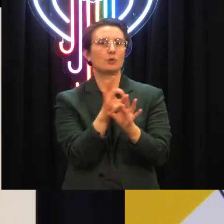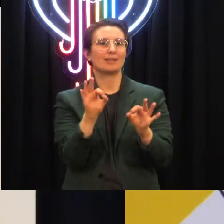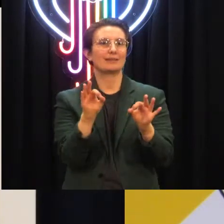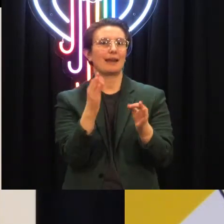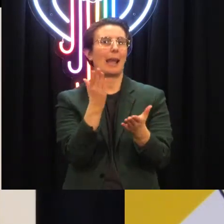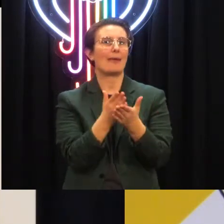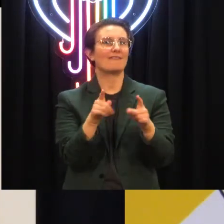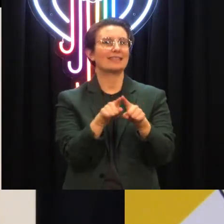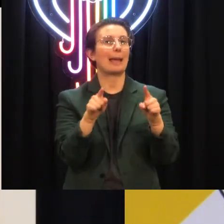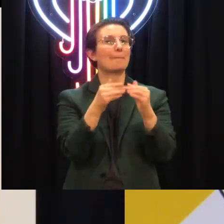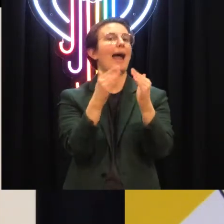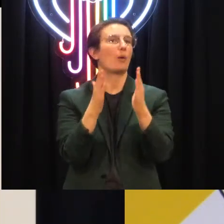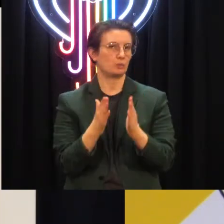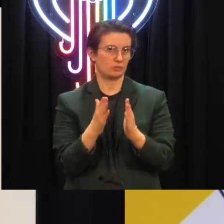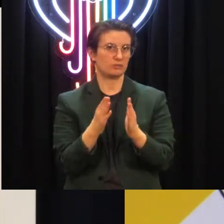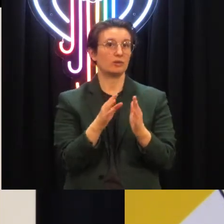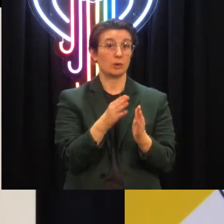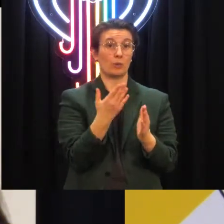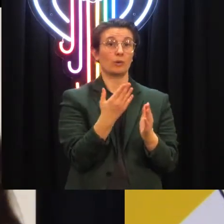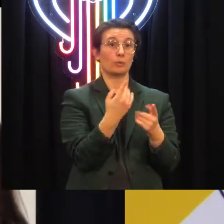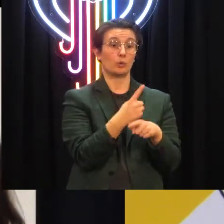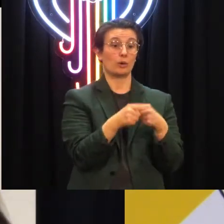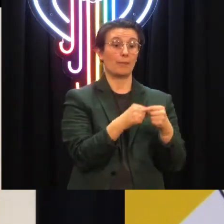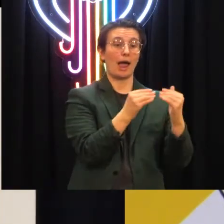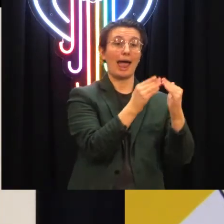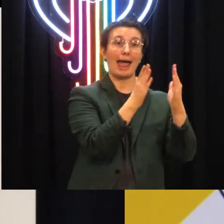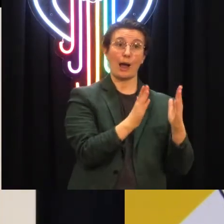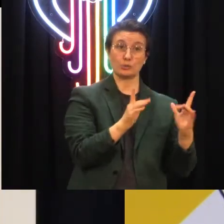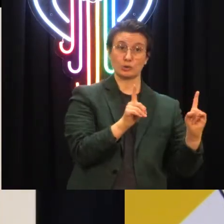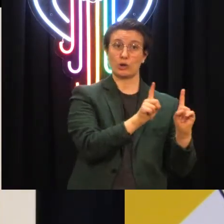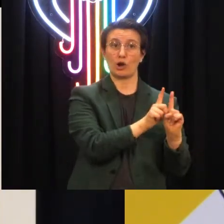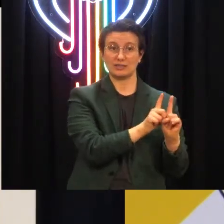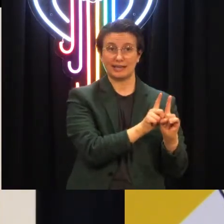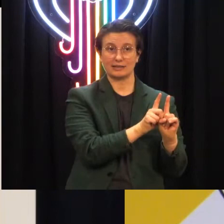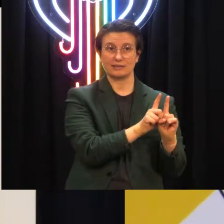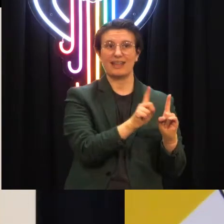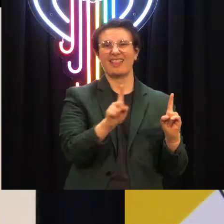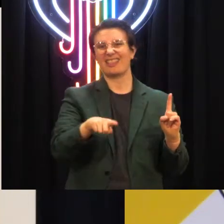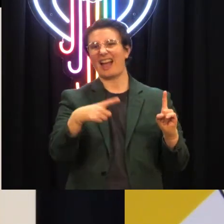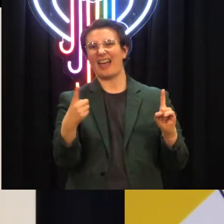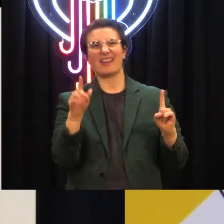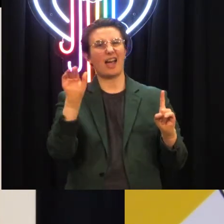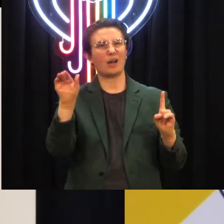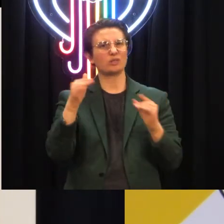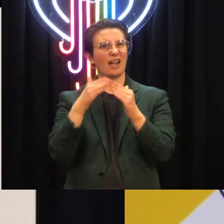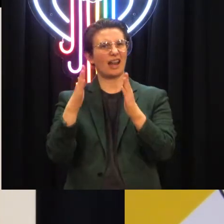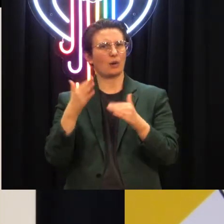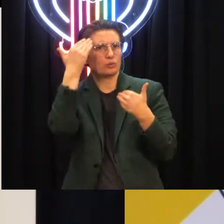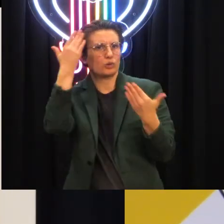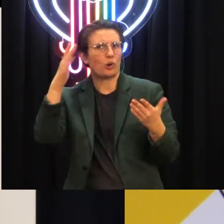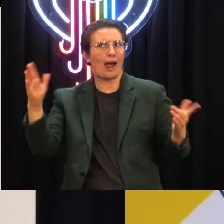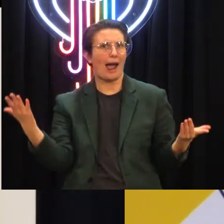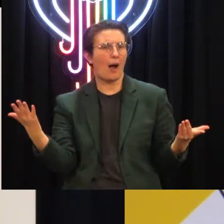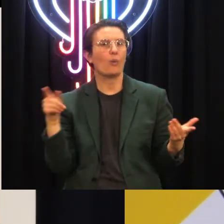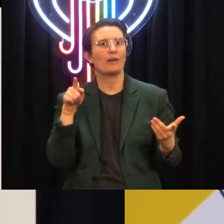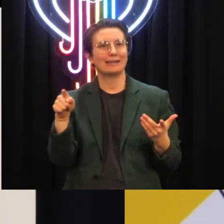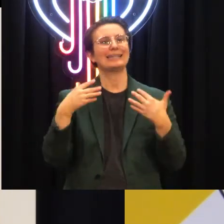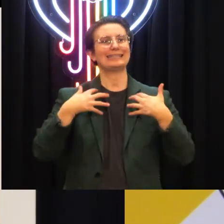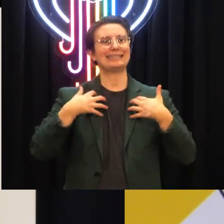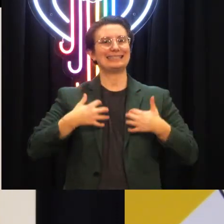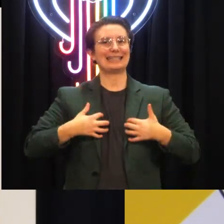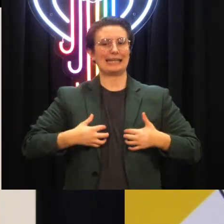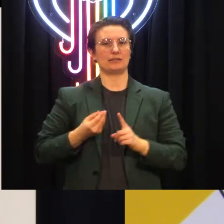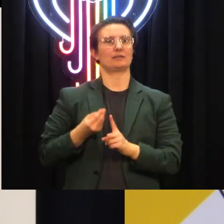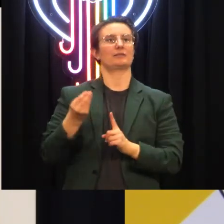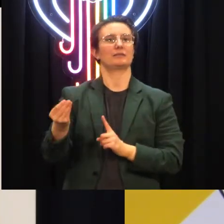who have contact in some other way. Yeah. So just Yeah, on Michael. the Mount Eden prisoner, Yeah. have any judges or lawyers had to isolate as